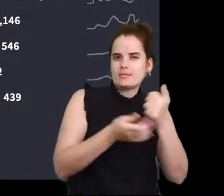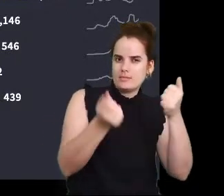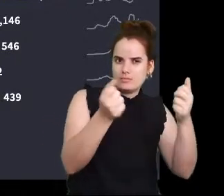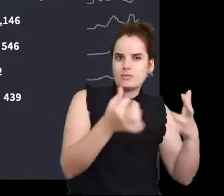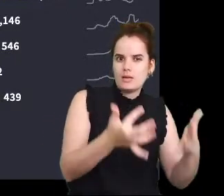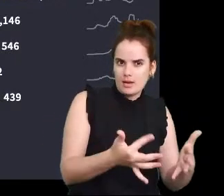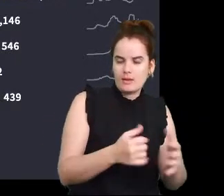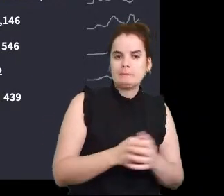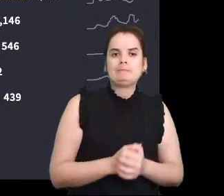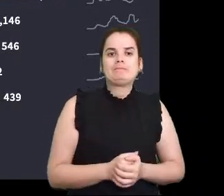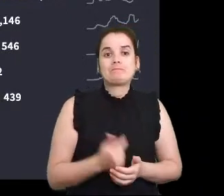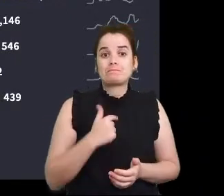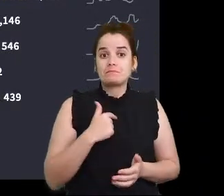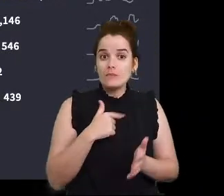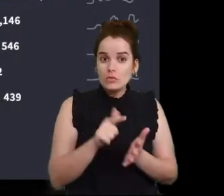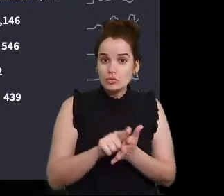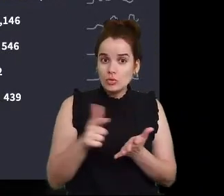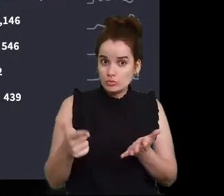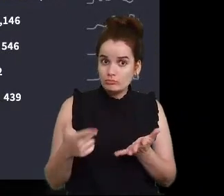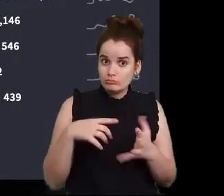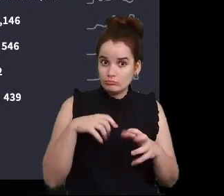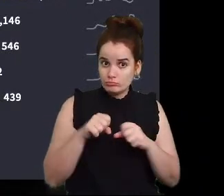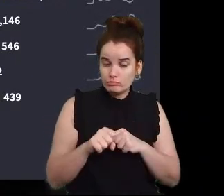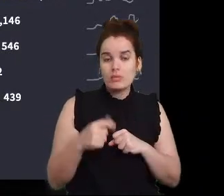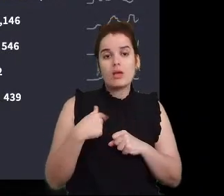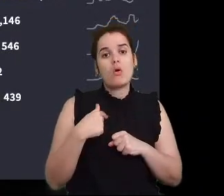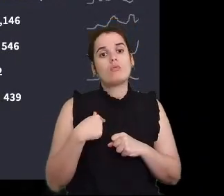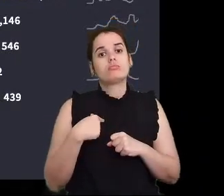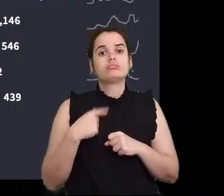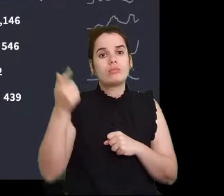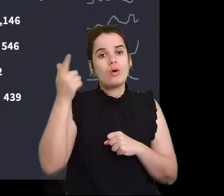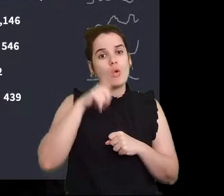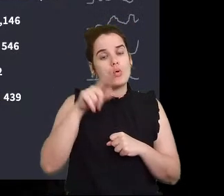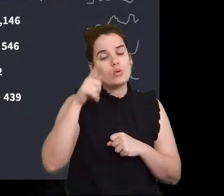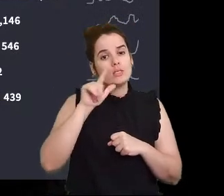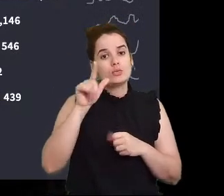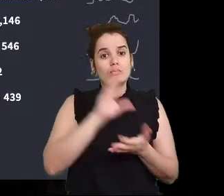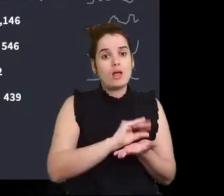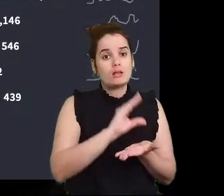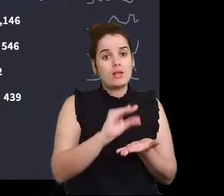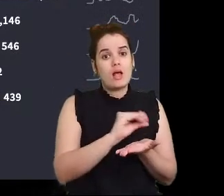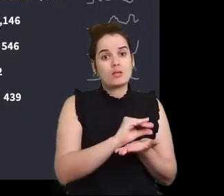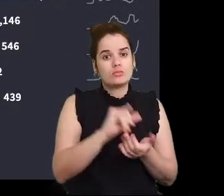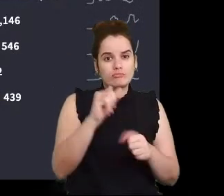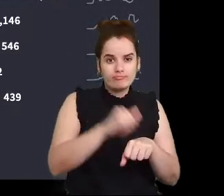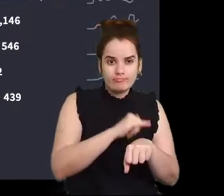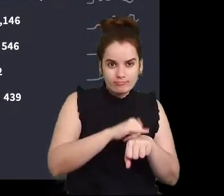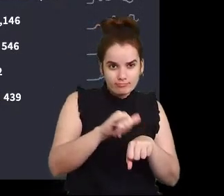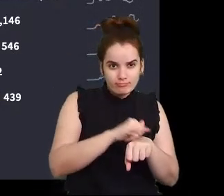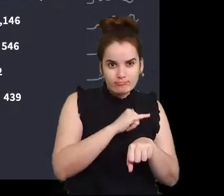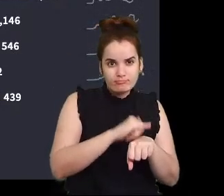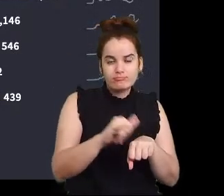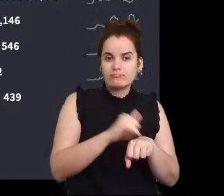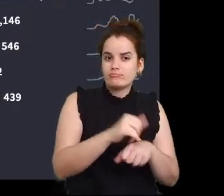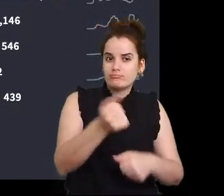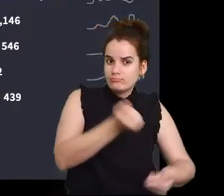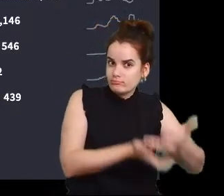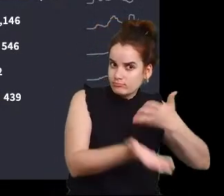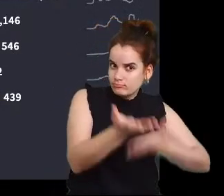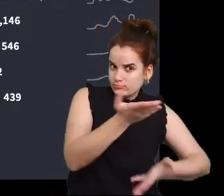through something. And the second aspect is where you have a dashboard where there are lots of